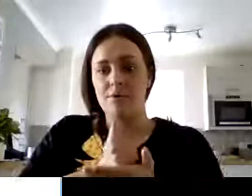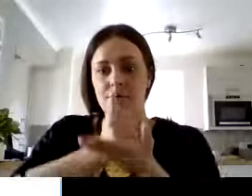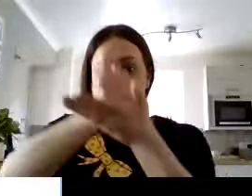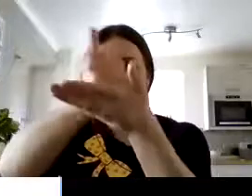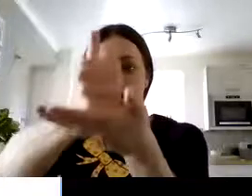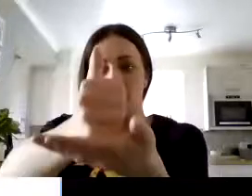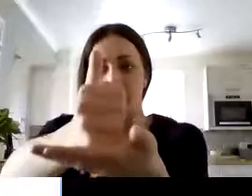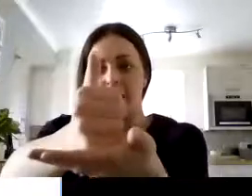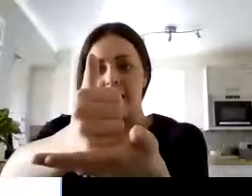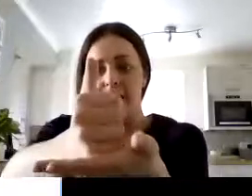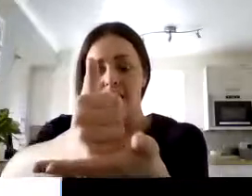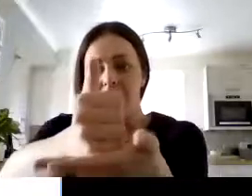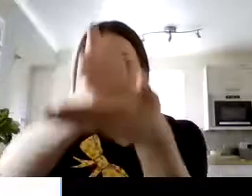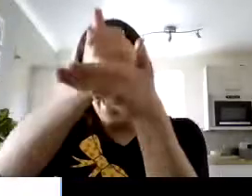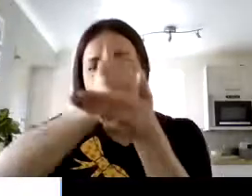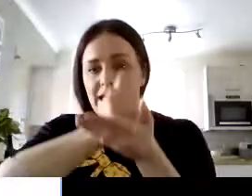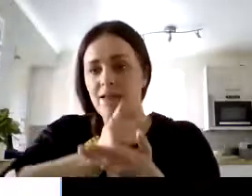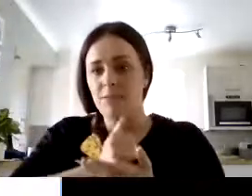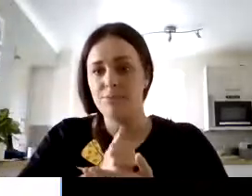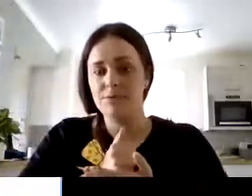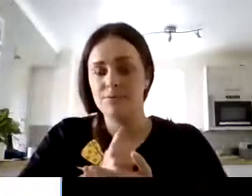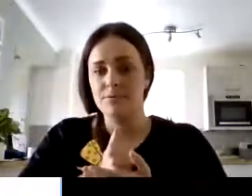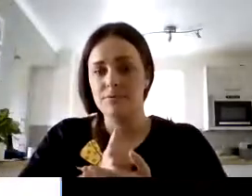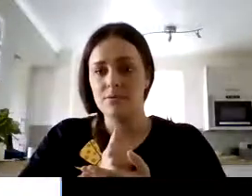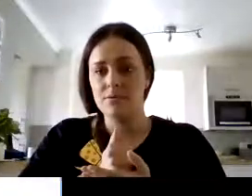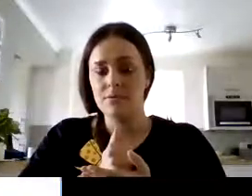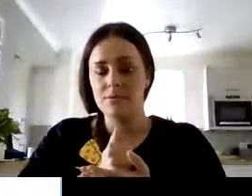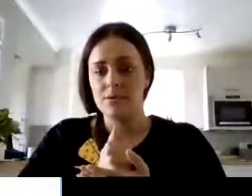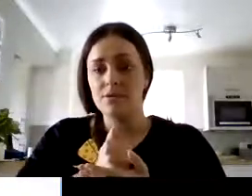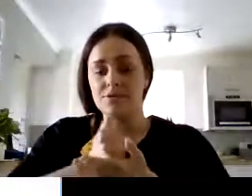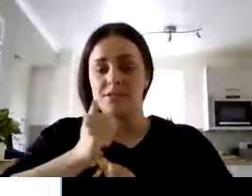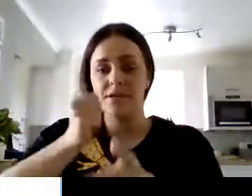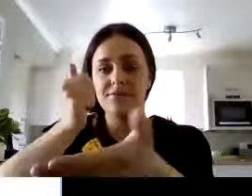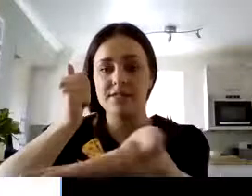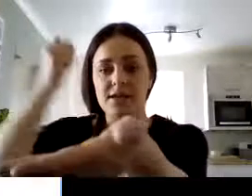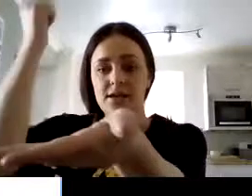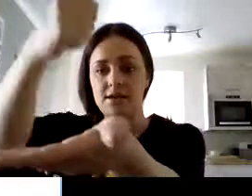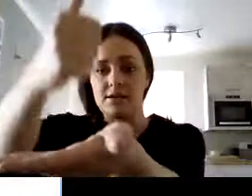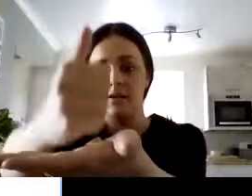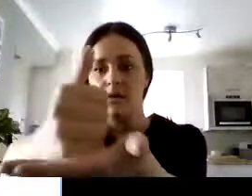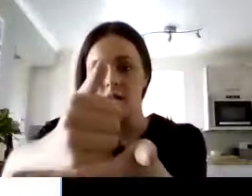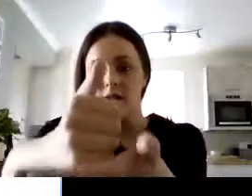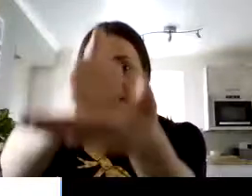Help. And again, help. Your turn, ready?